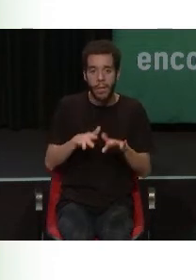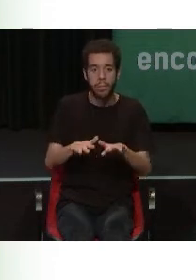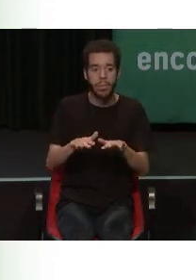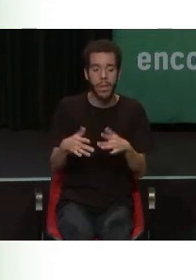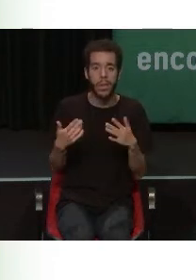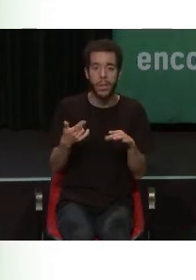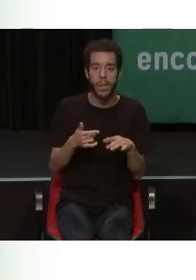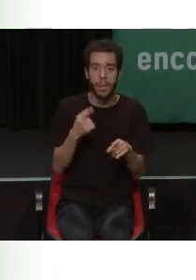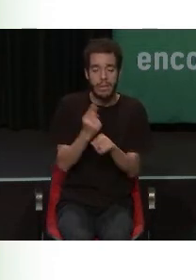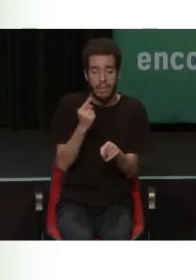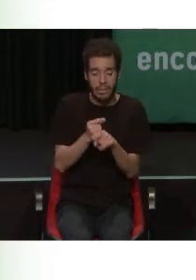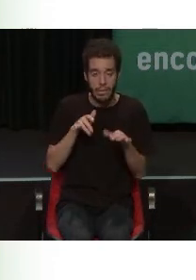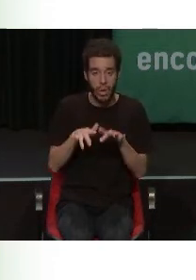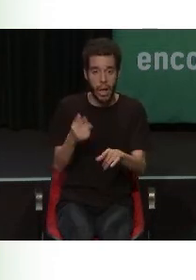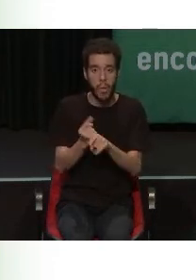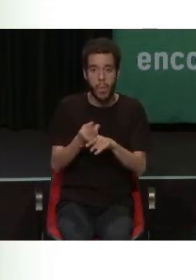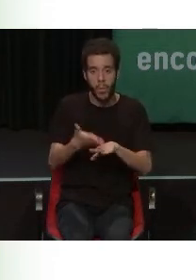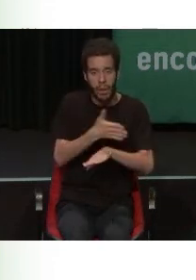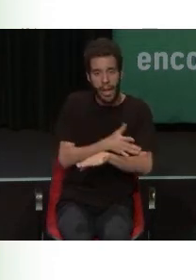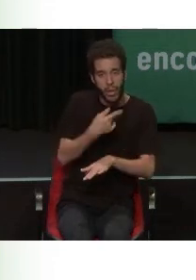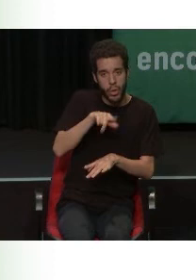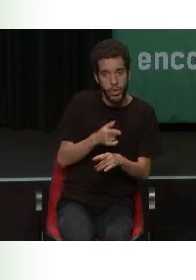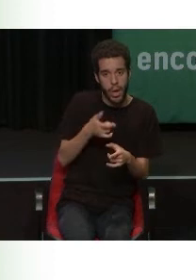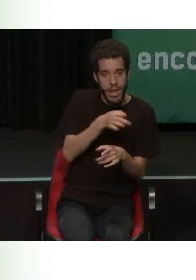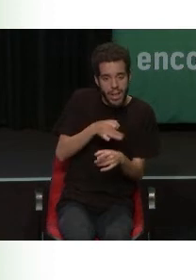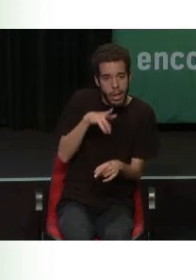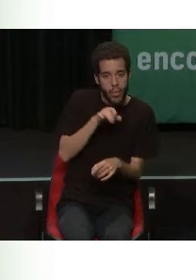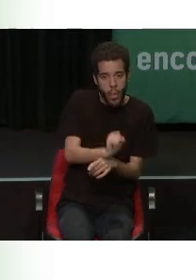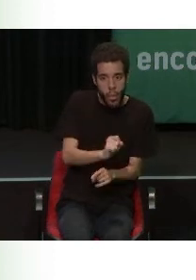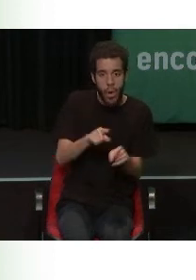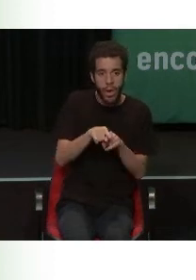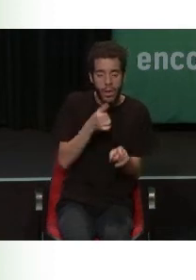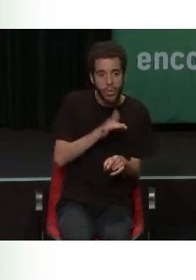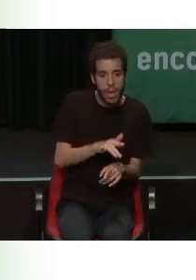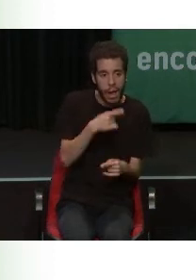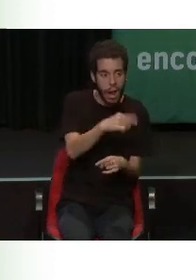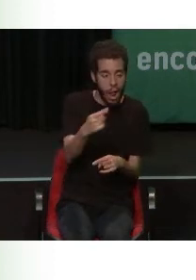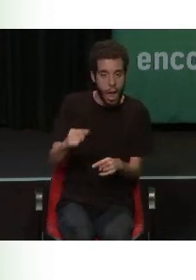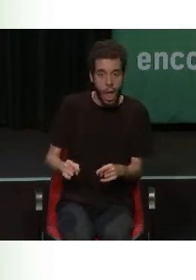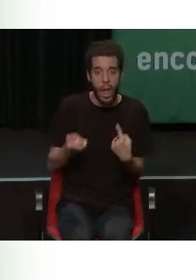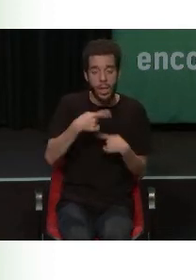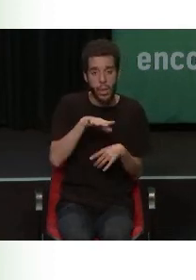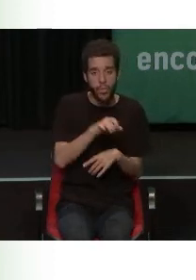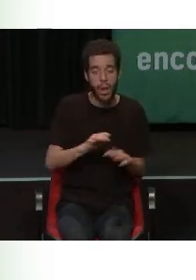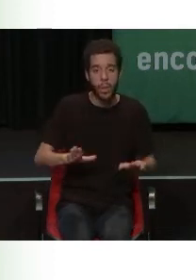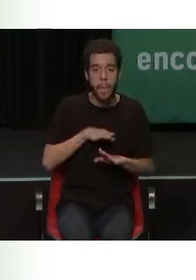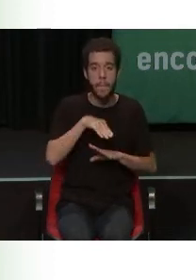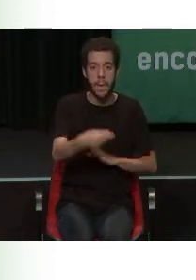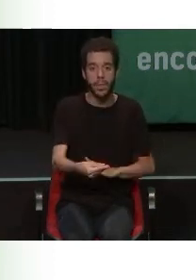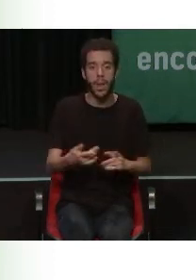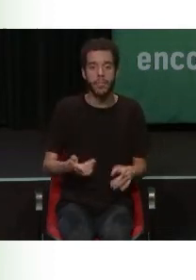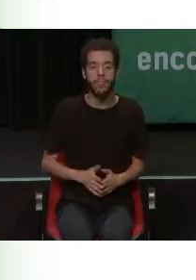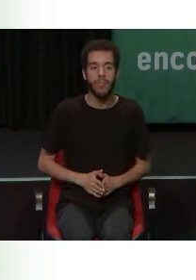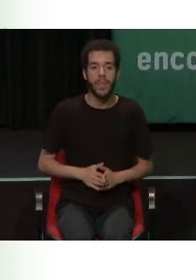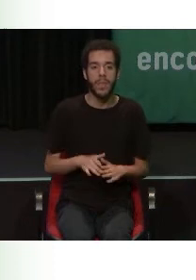was an accumulation of these immature B cells in the peripheral blood of all the mice. And after a while, a fraction of